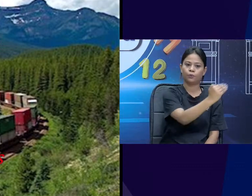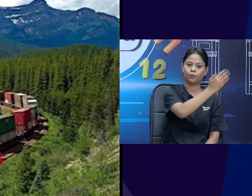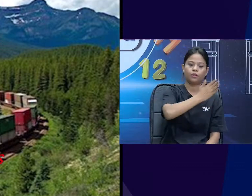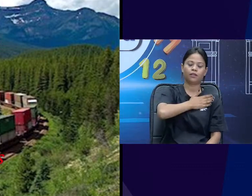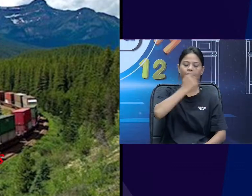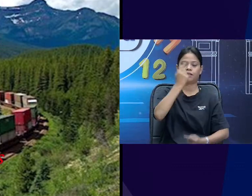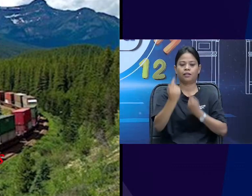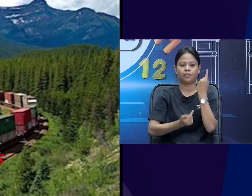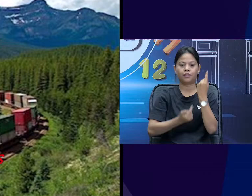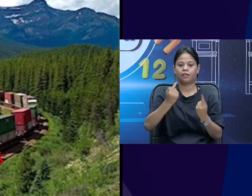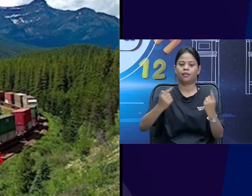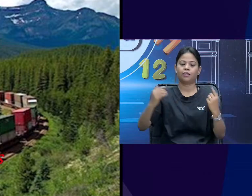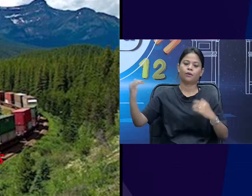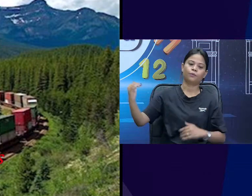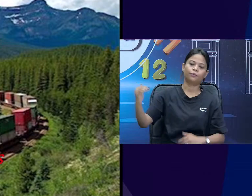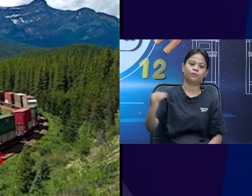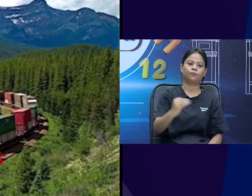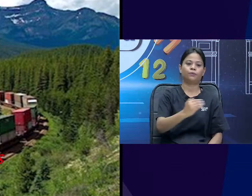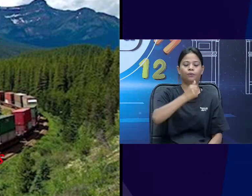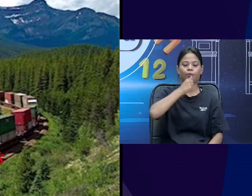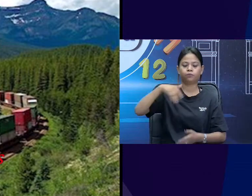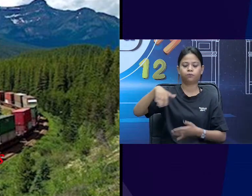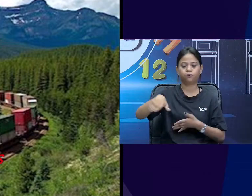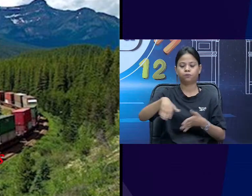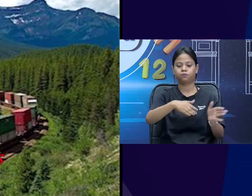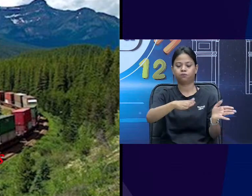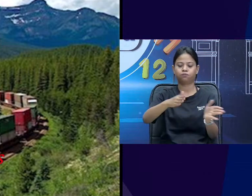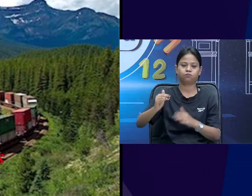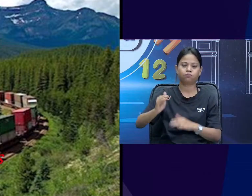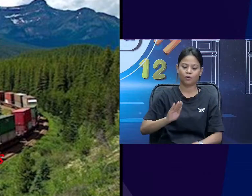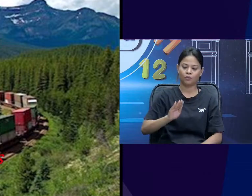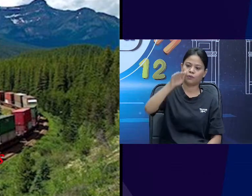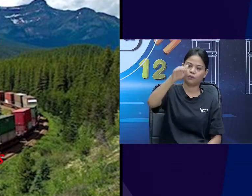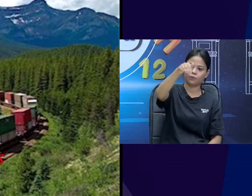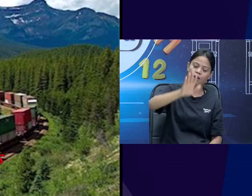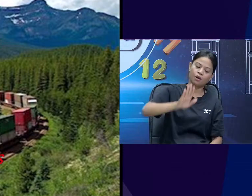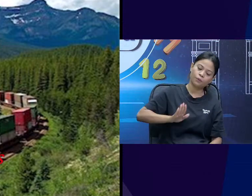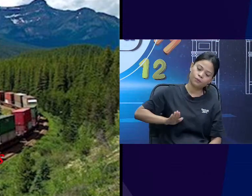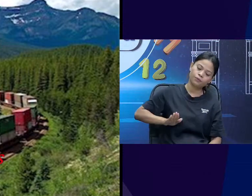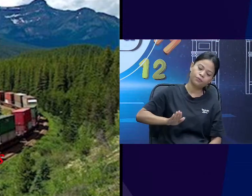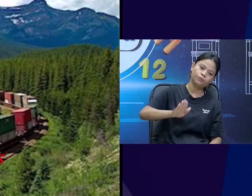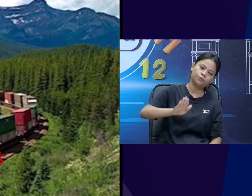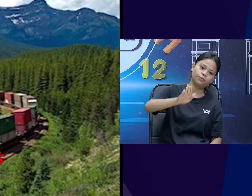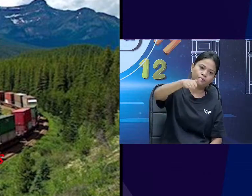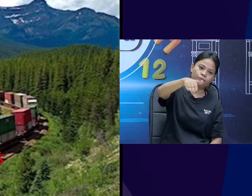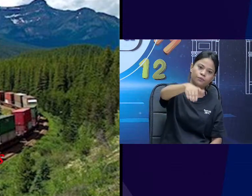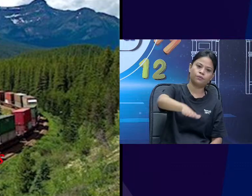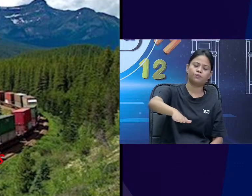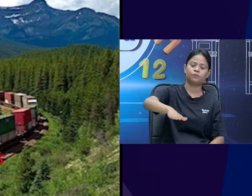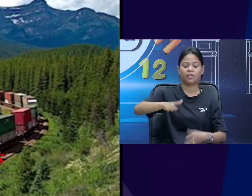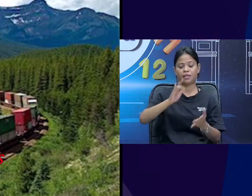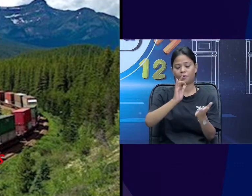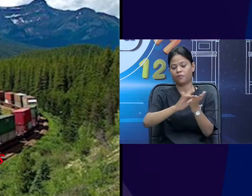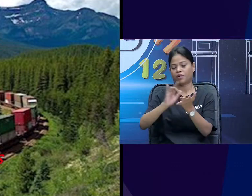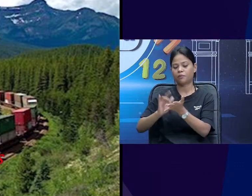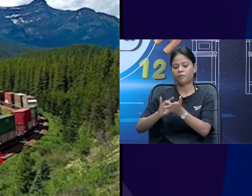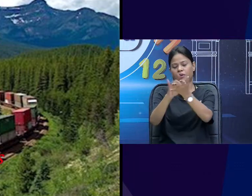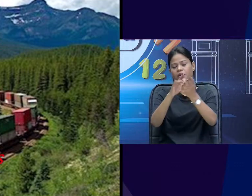over the rivers, here comes the train. So this is the poem about trains. What does it